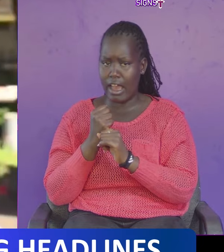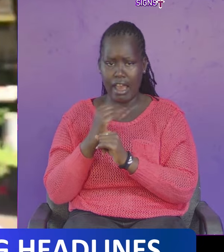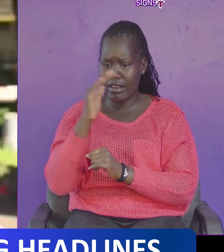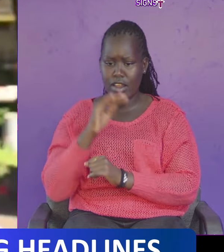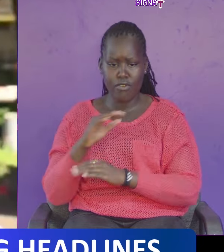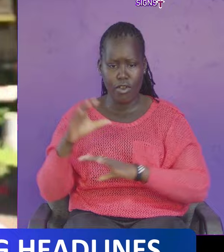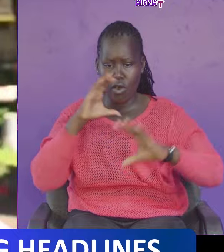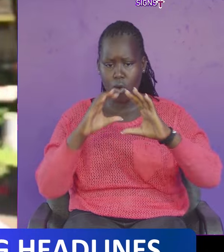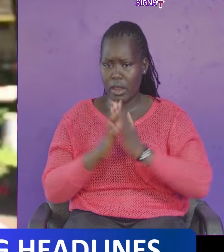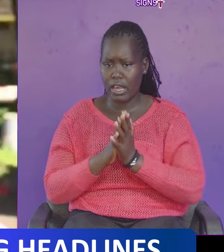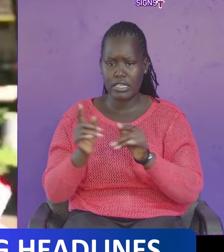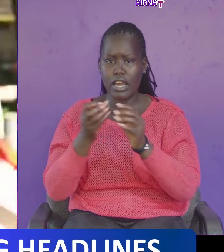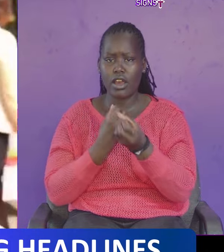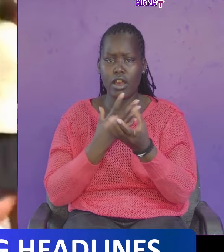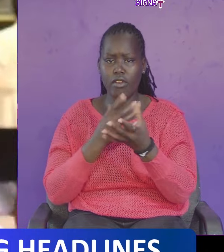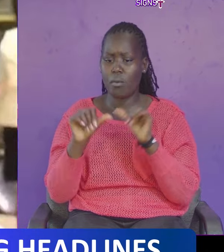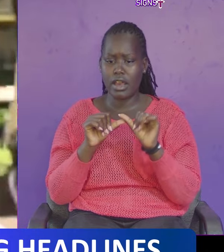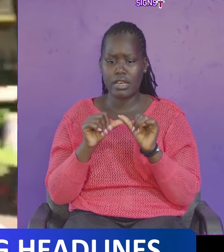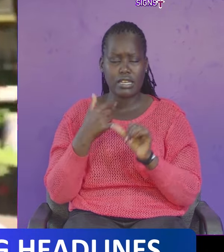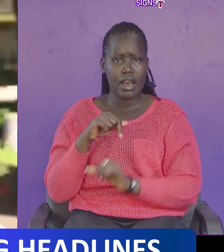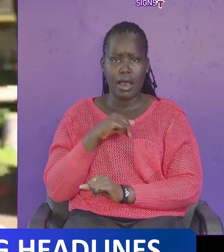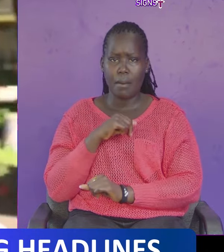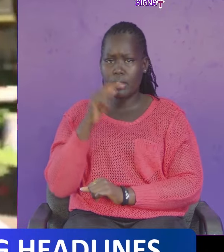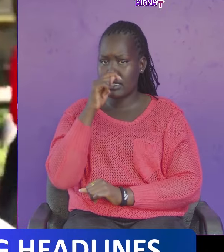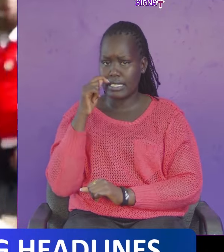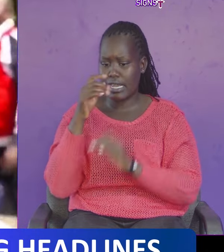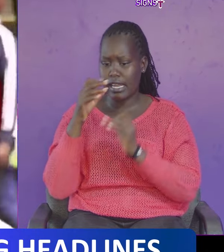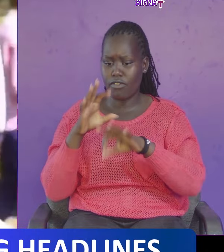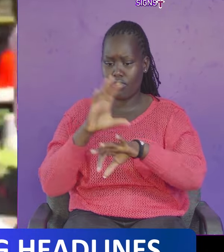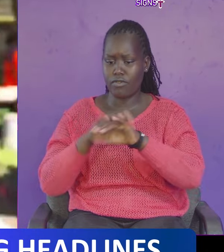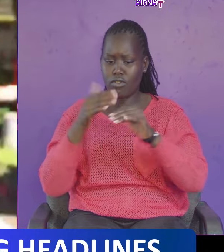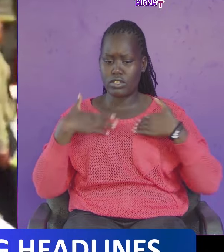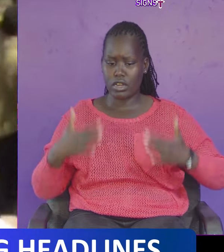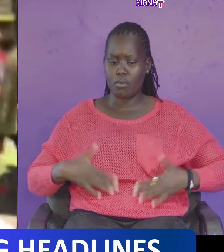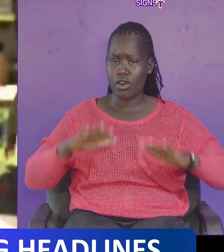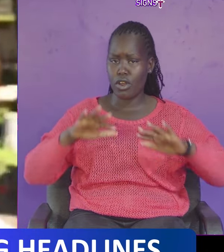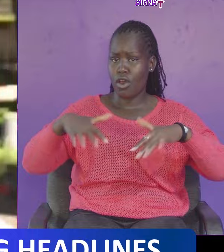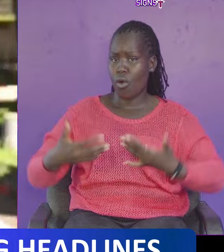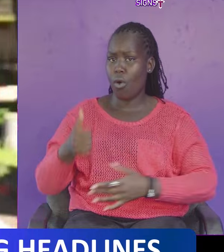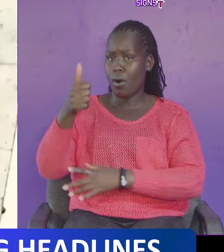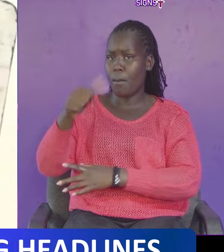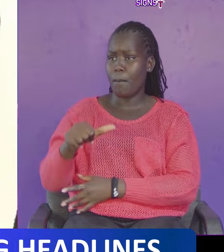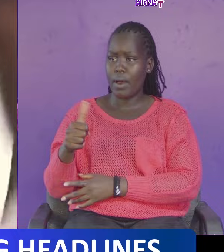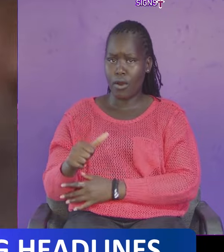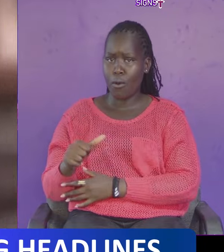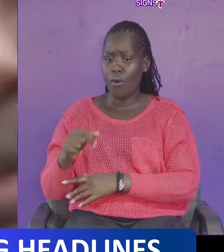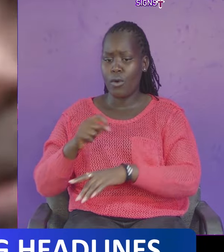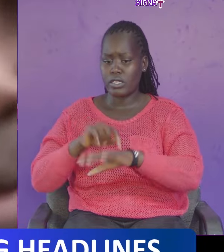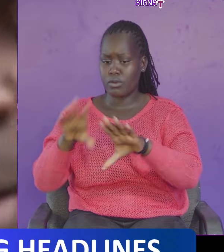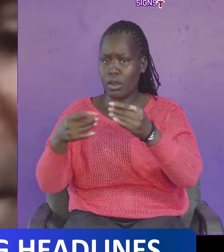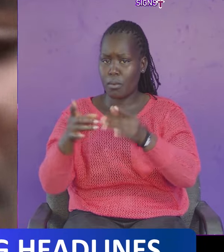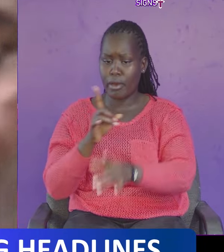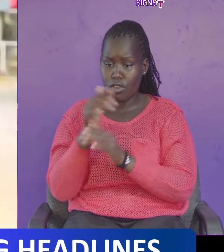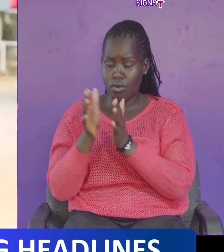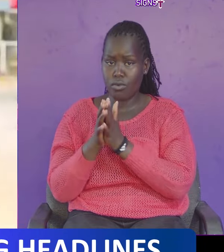namba yangu, mpaka saa hii hakuna nini yote wasaa tupigia watujulishe kuhusu maneno ya TZ kama mwili umepatikana